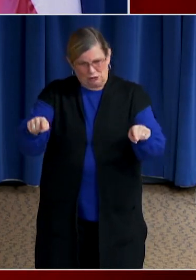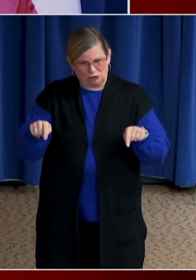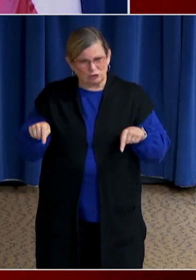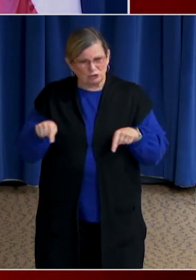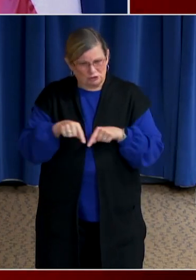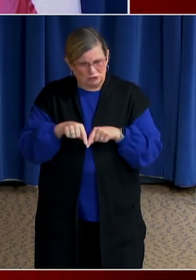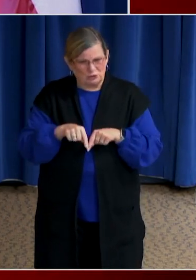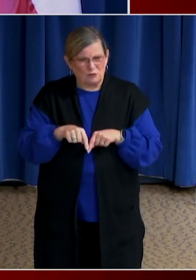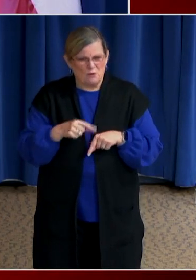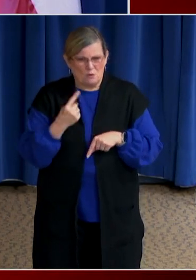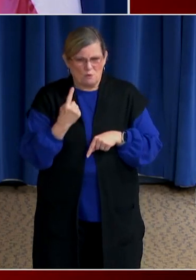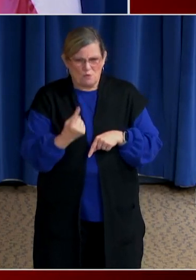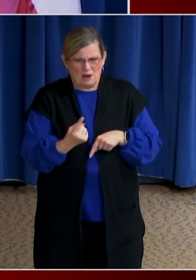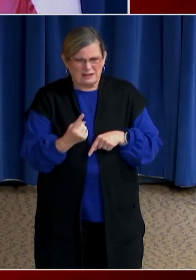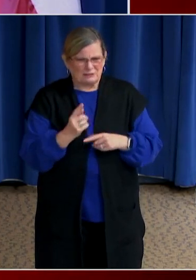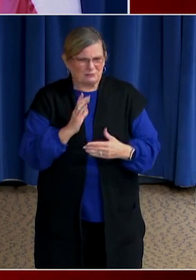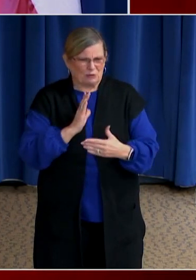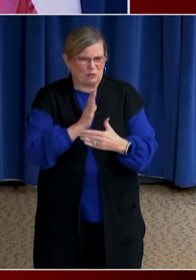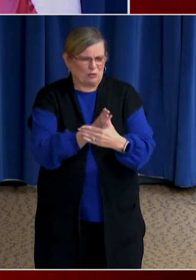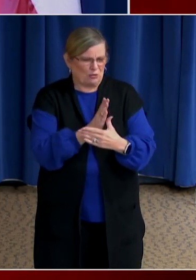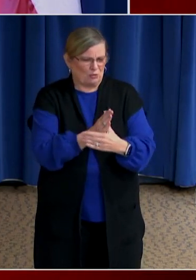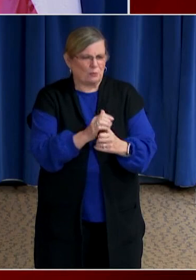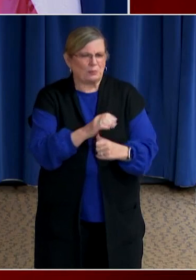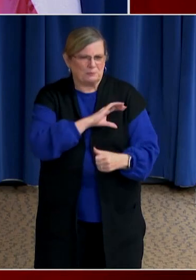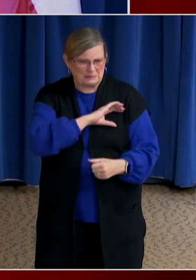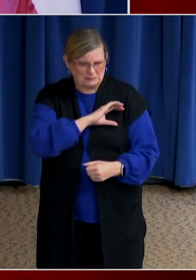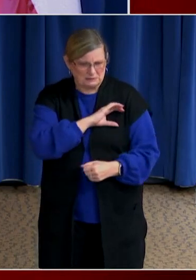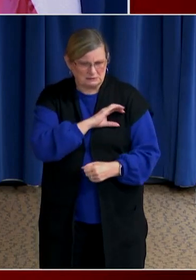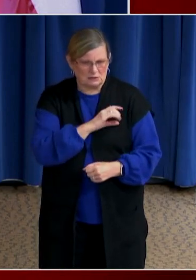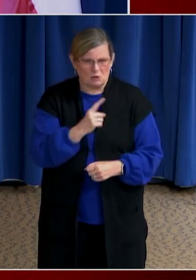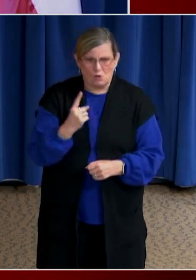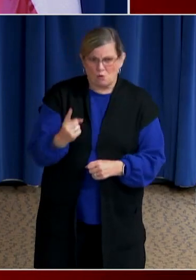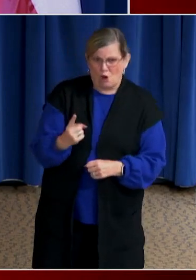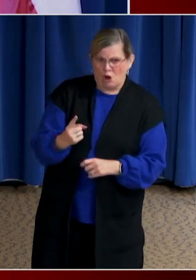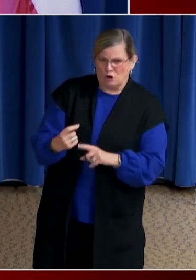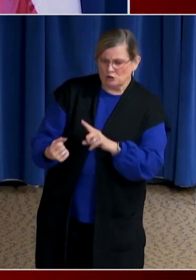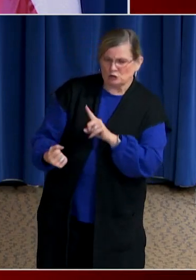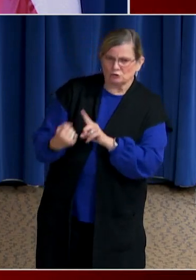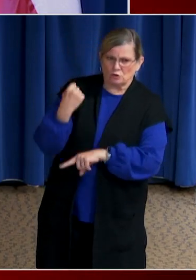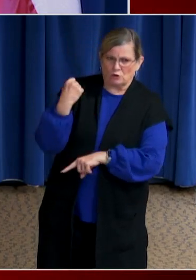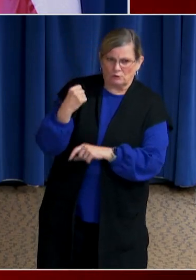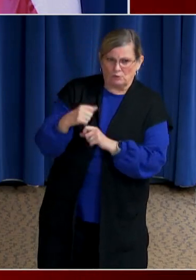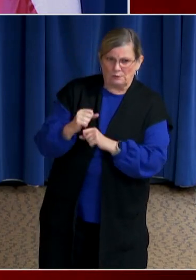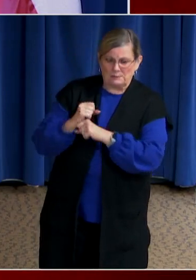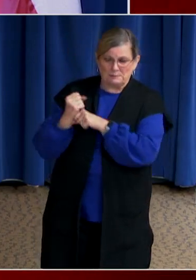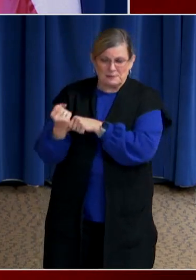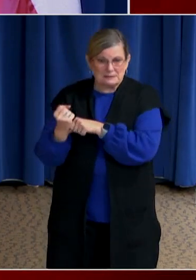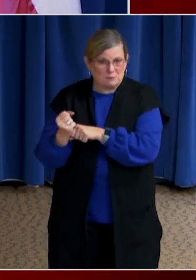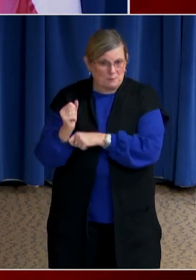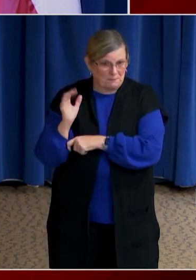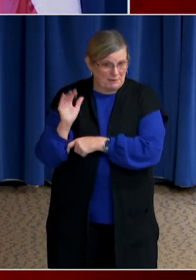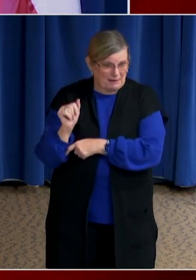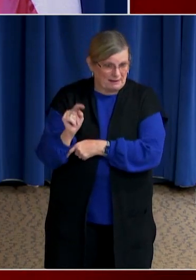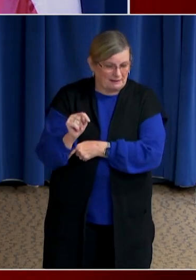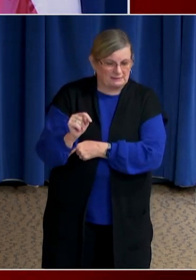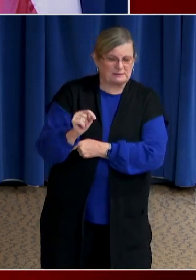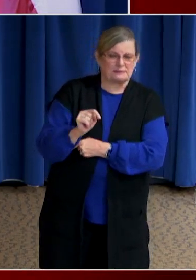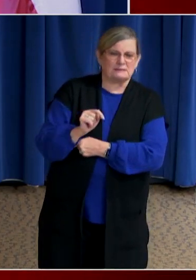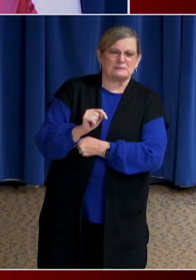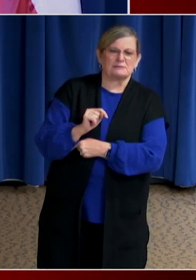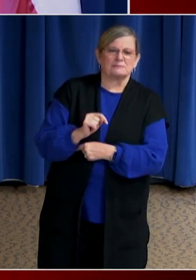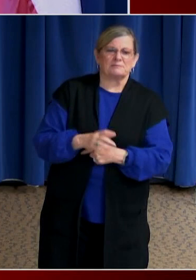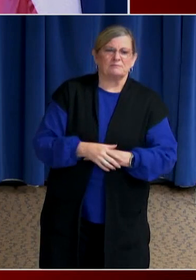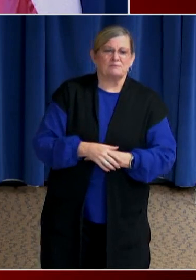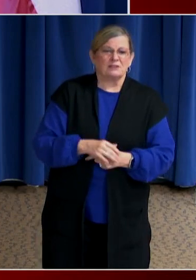That was all one incident where there was two arrests. And about 2:30 a.m., we had an incident up at the 4th District